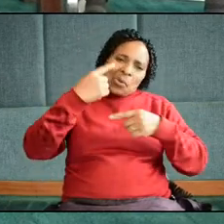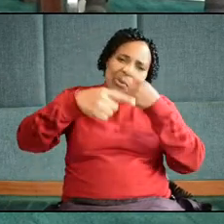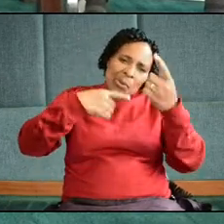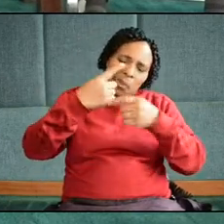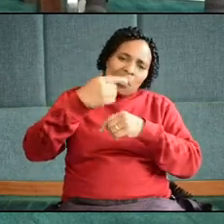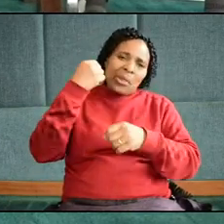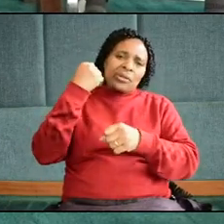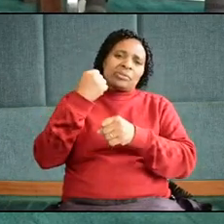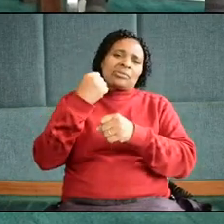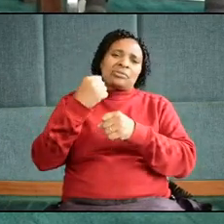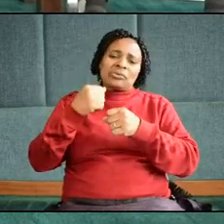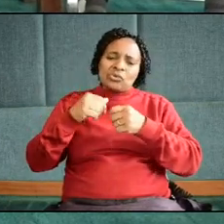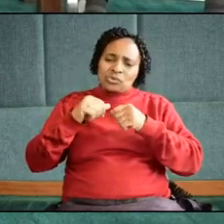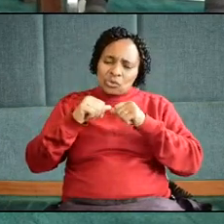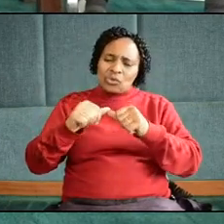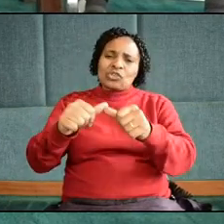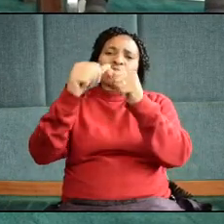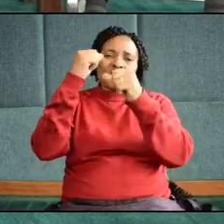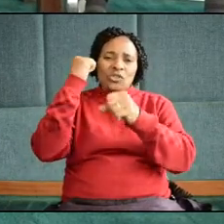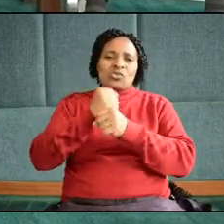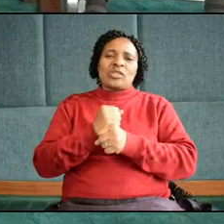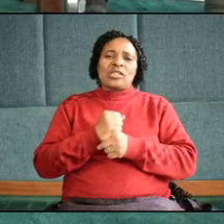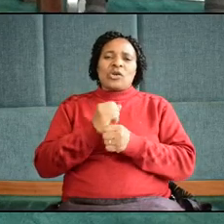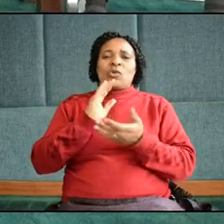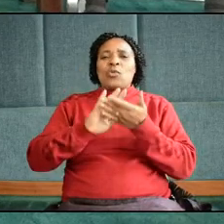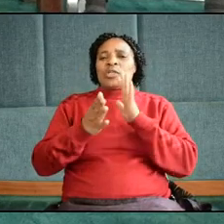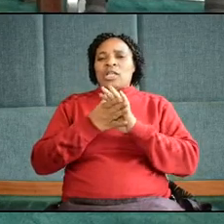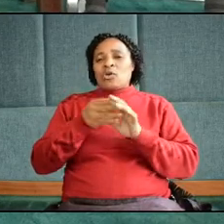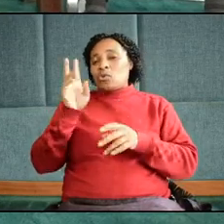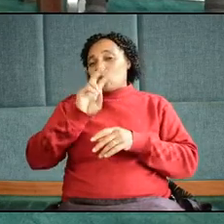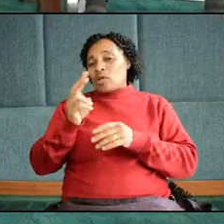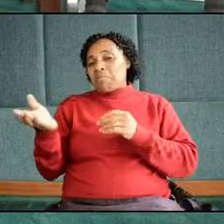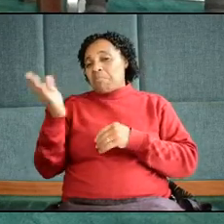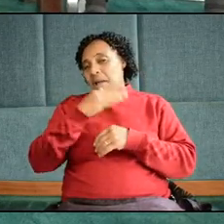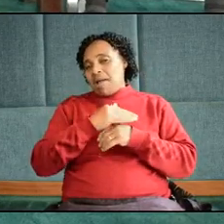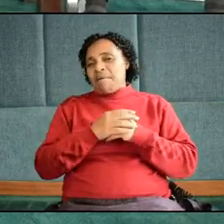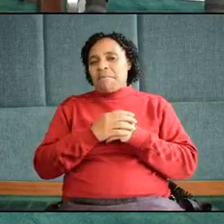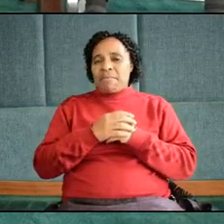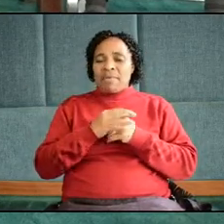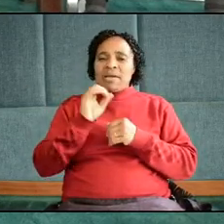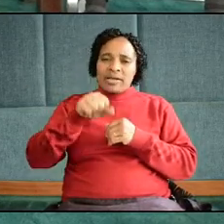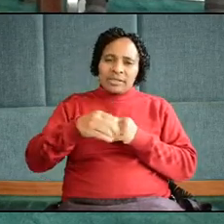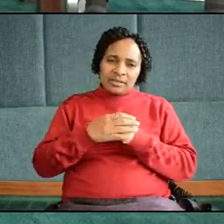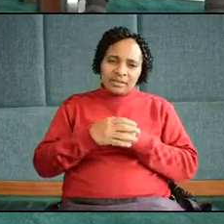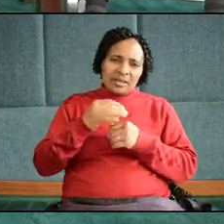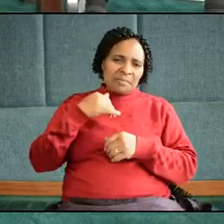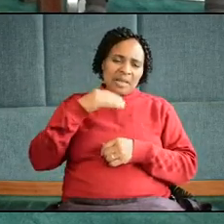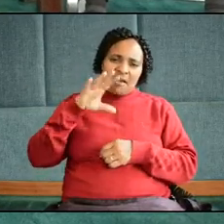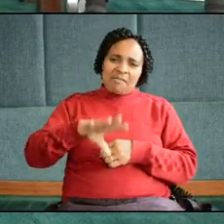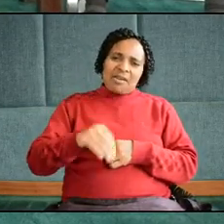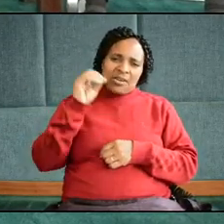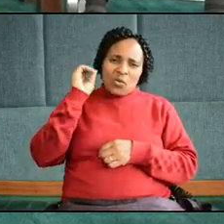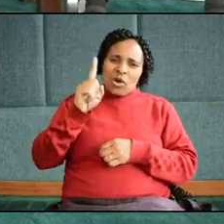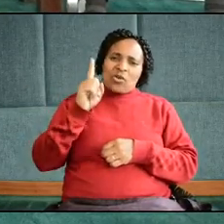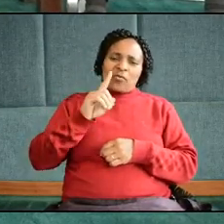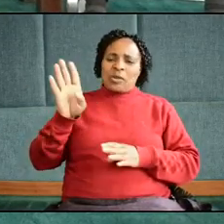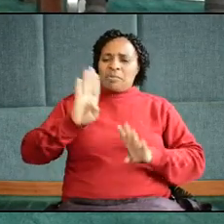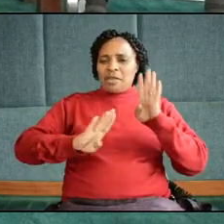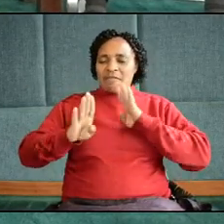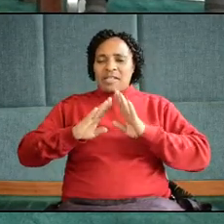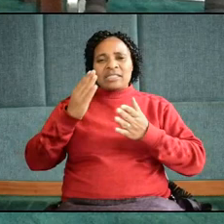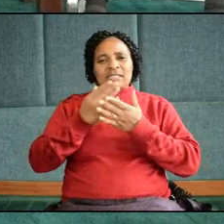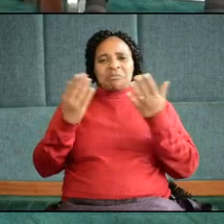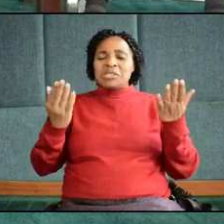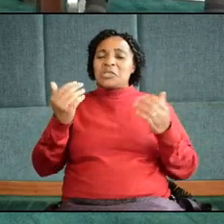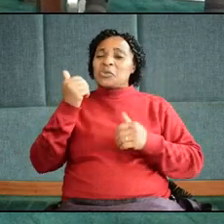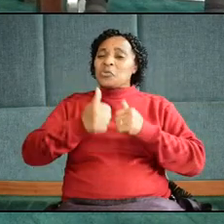any remorse, without looking back. All right, thank you, Steve. Yes, Miss Ati. And I find one of the habits is